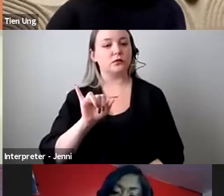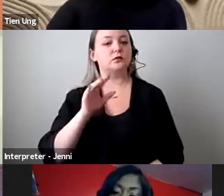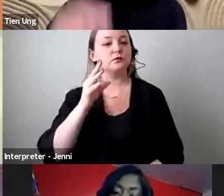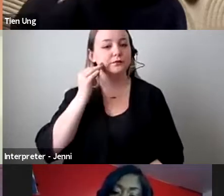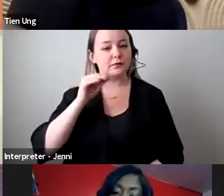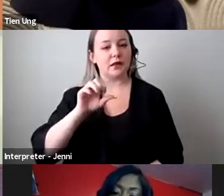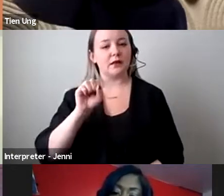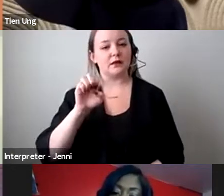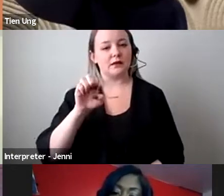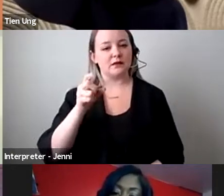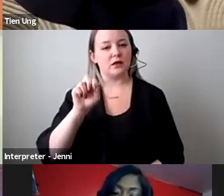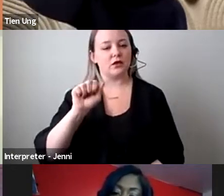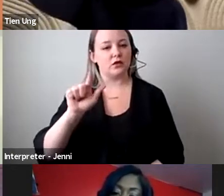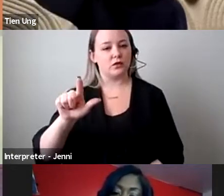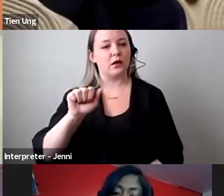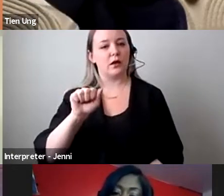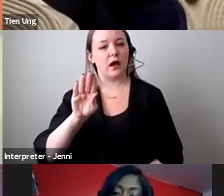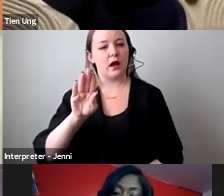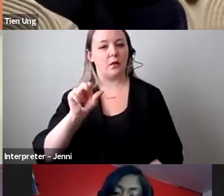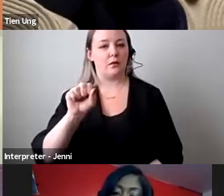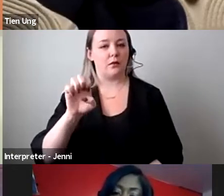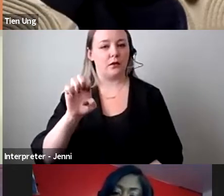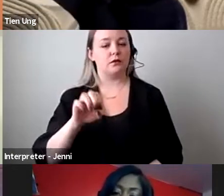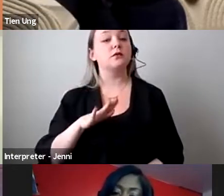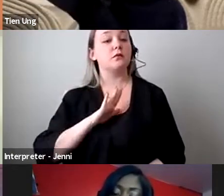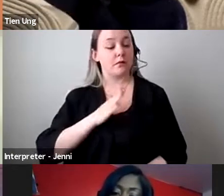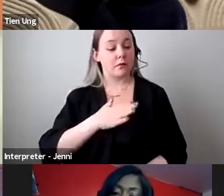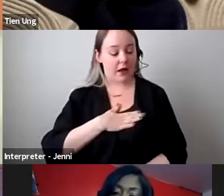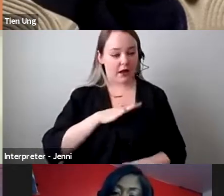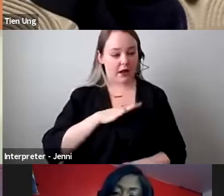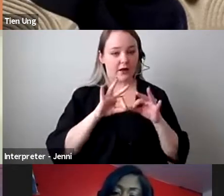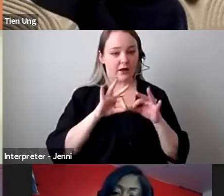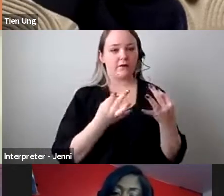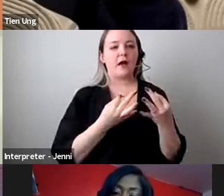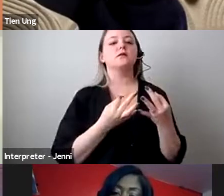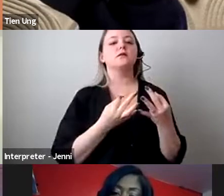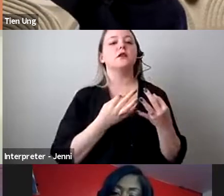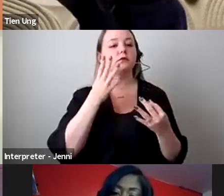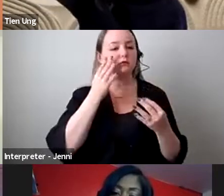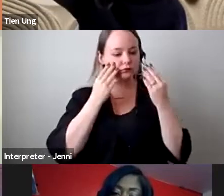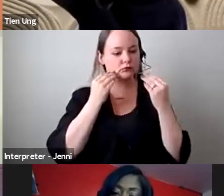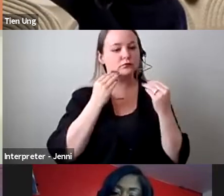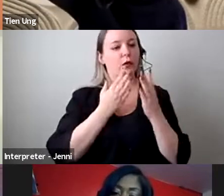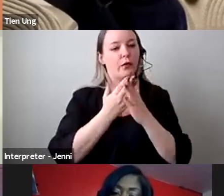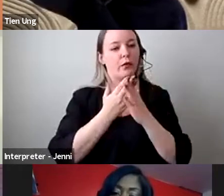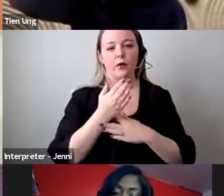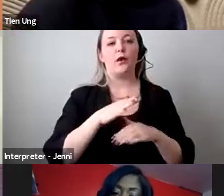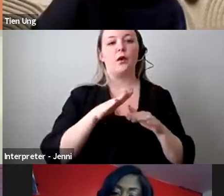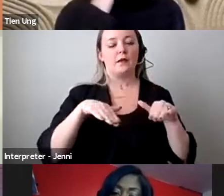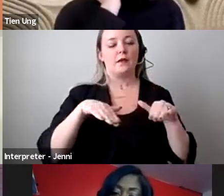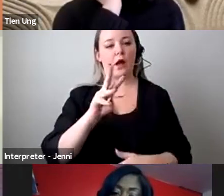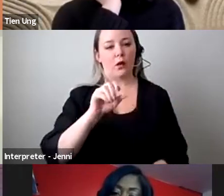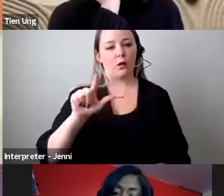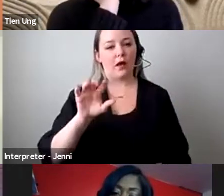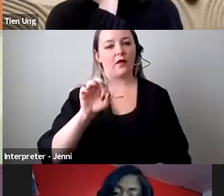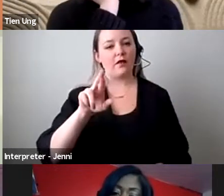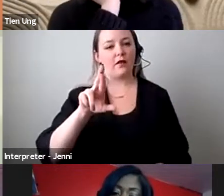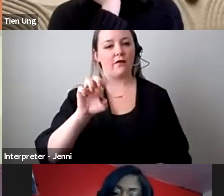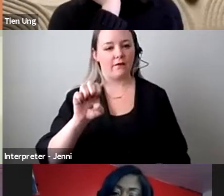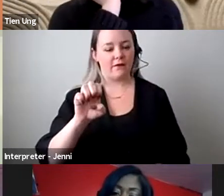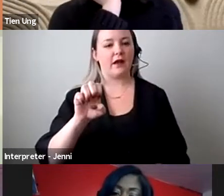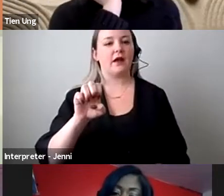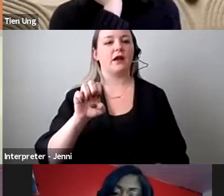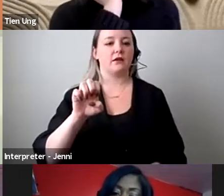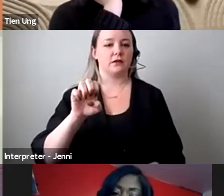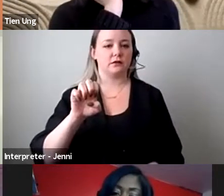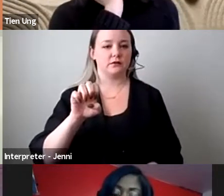family has been involved with the child welfare system, and I've been a kinship placement and a legal guardian